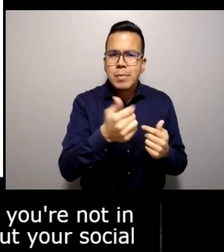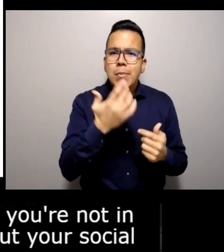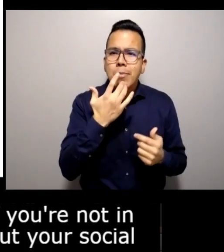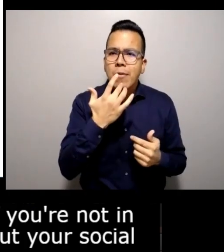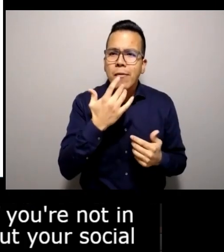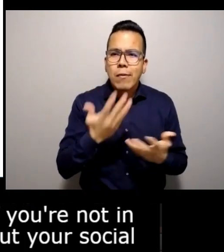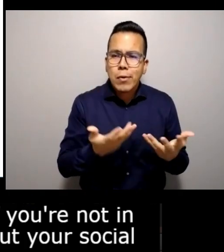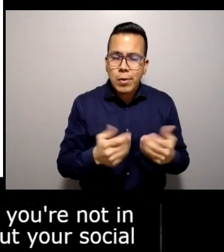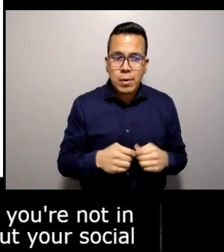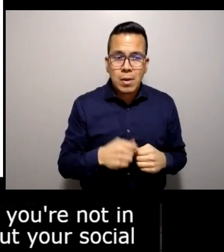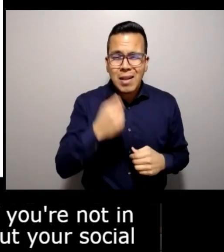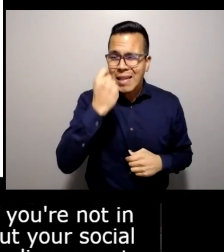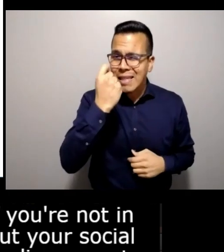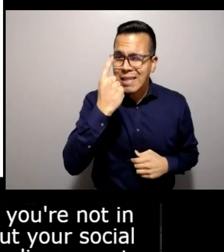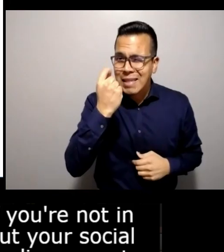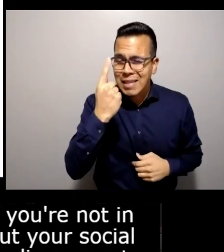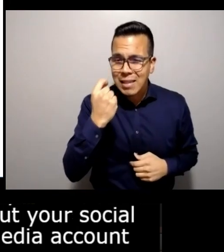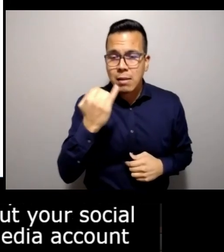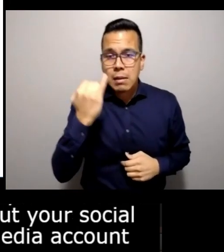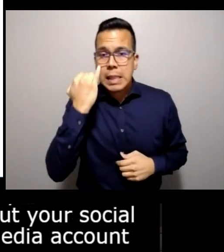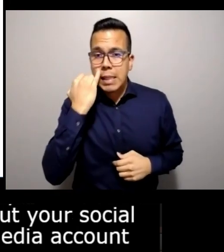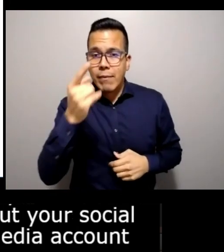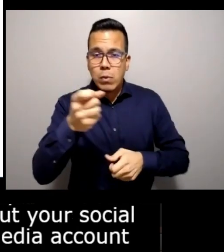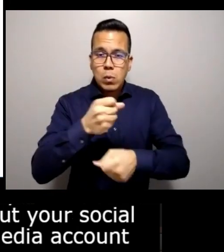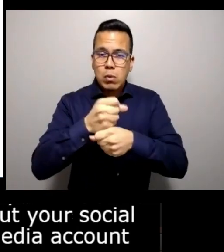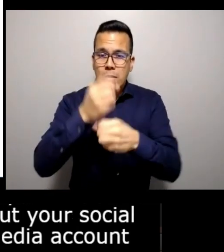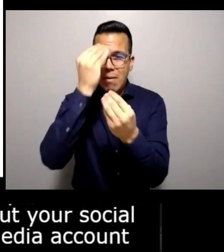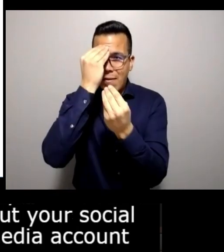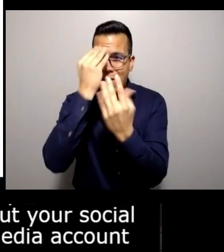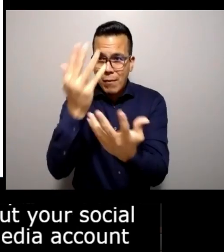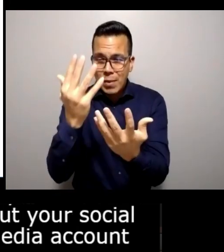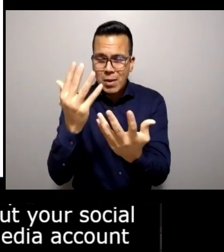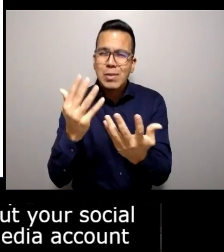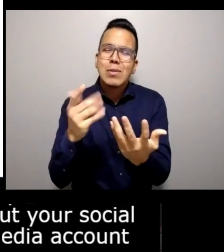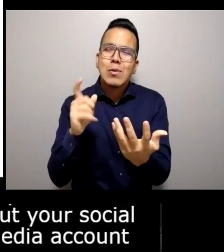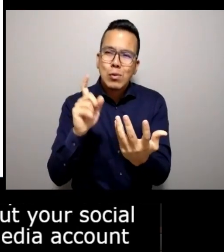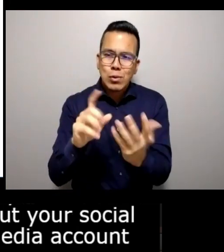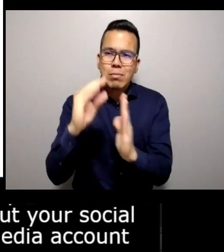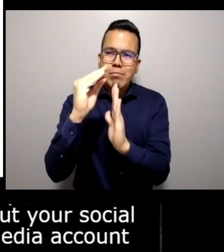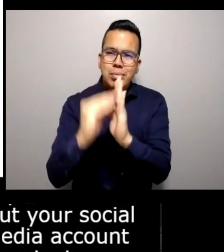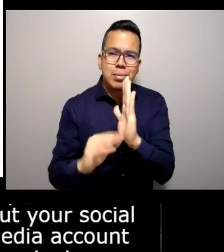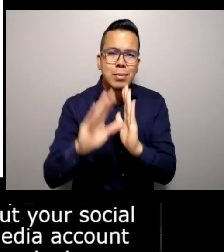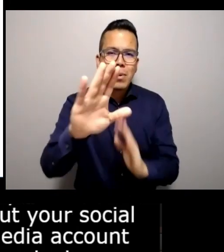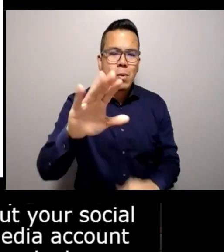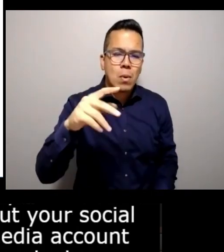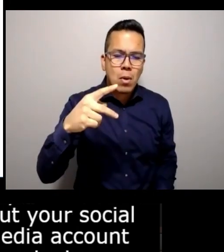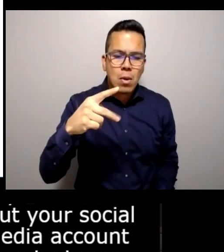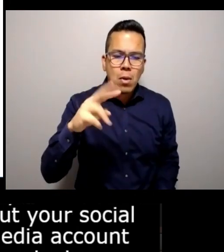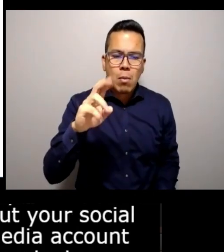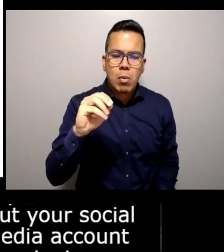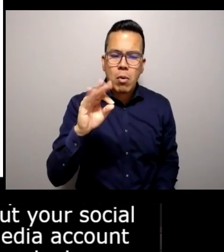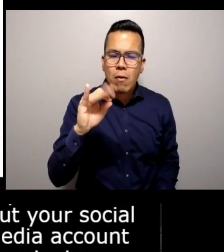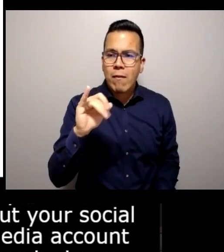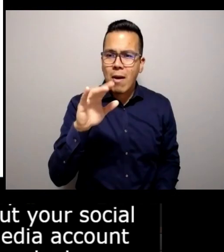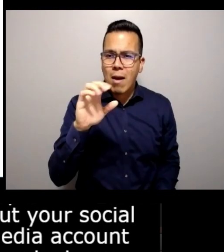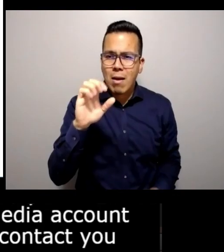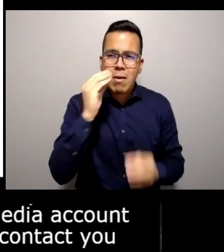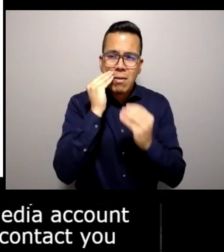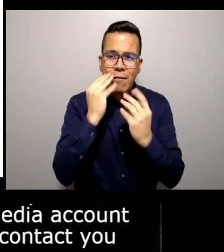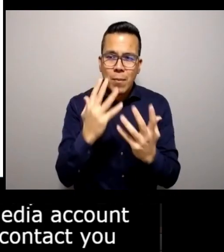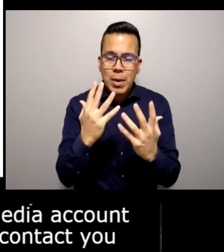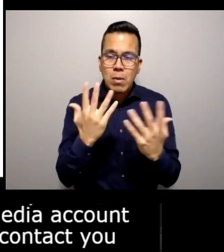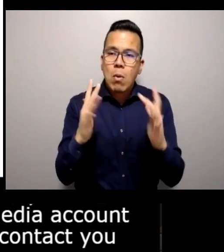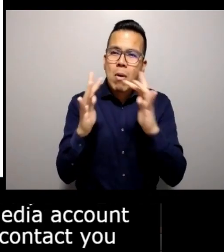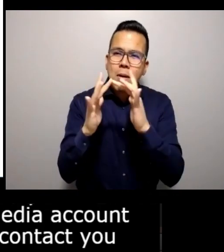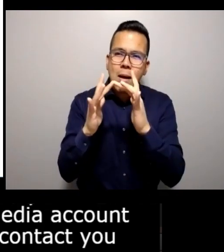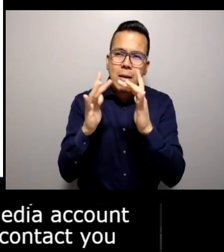so that people know who you are and how they might contact you, or if not contact you, find your different